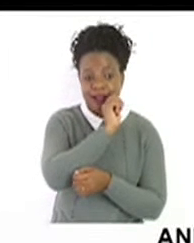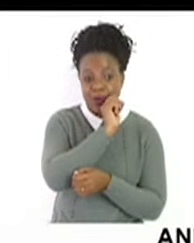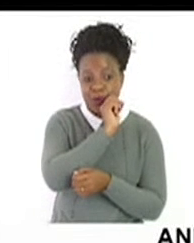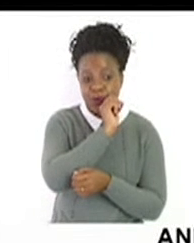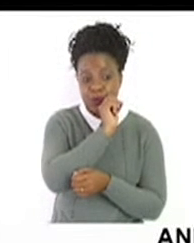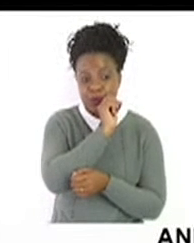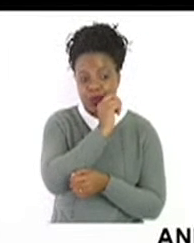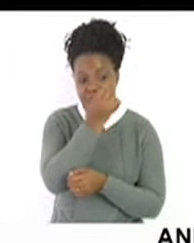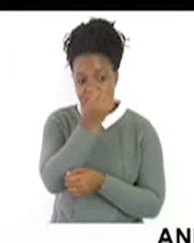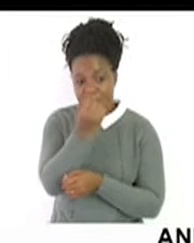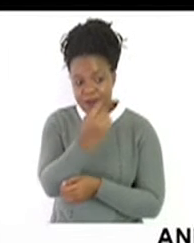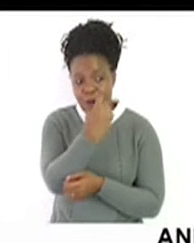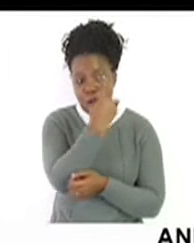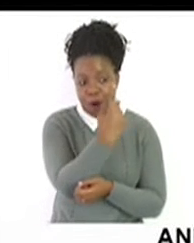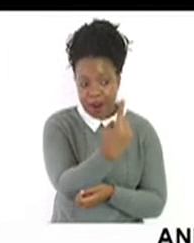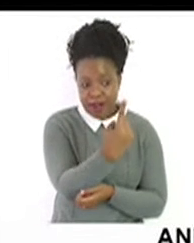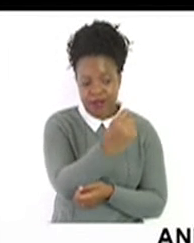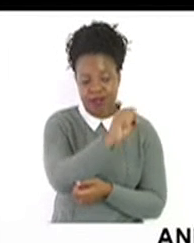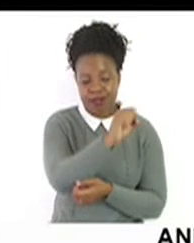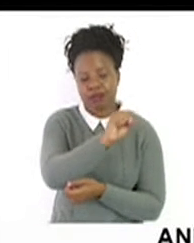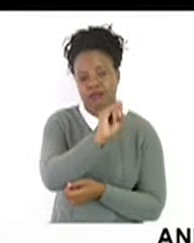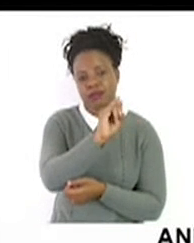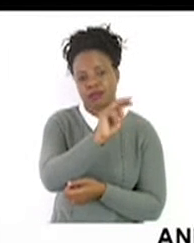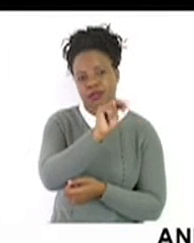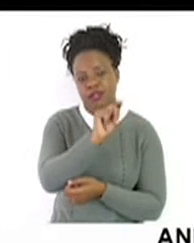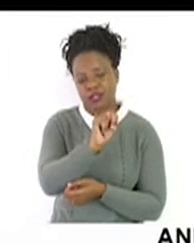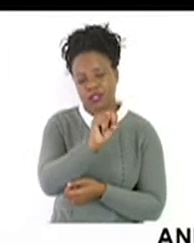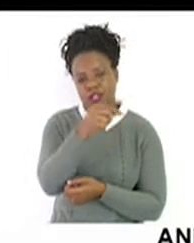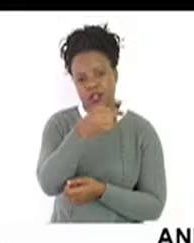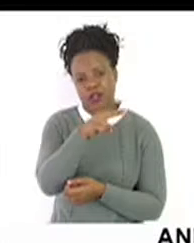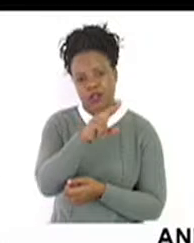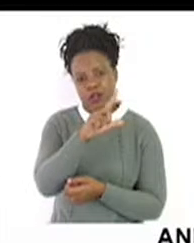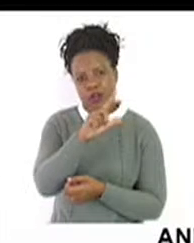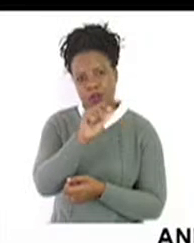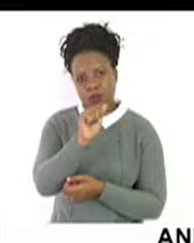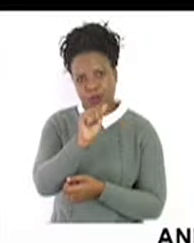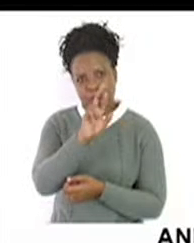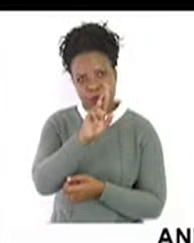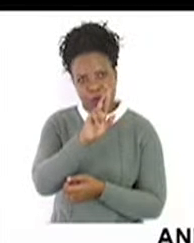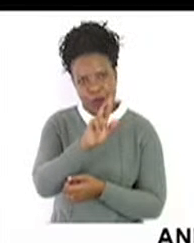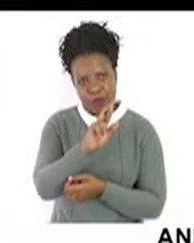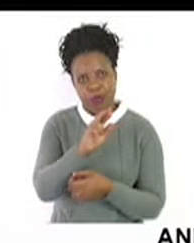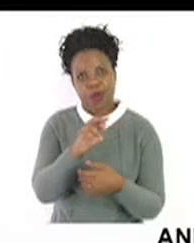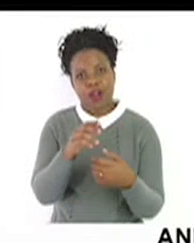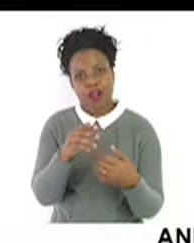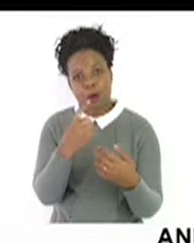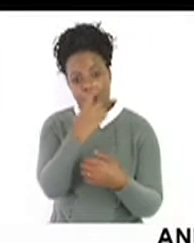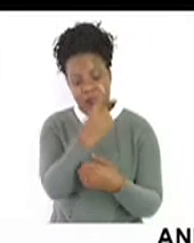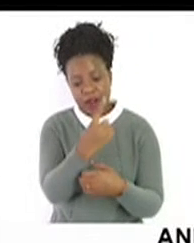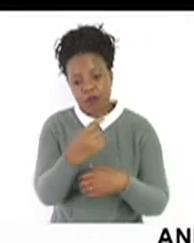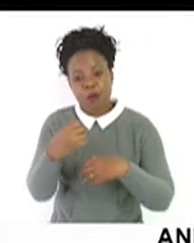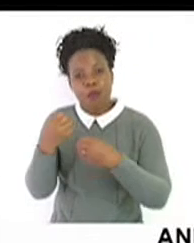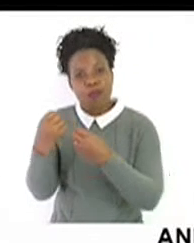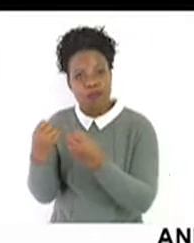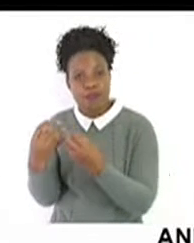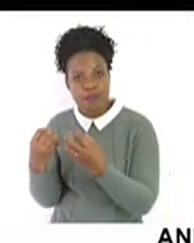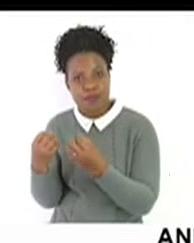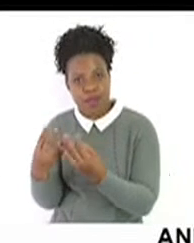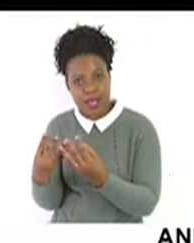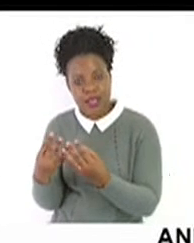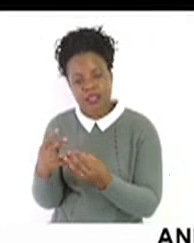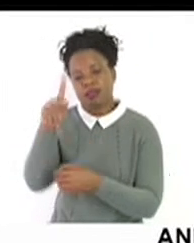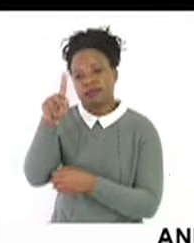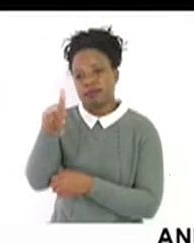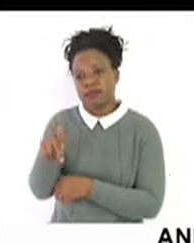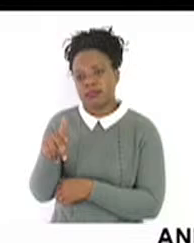to say is one. When we are saying it's in singular form, we mean it's one. When we are saying it's in plural